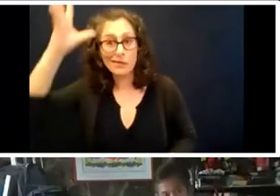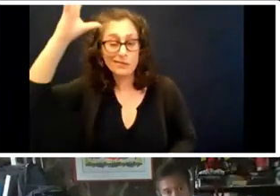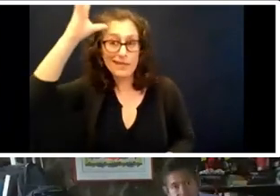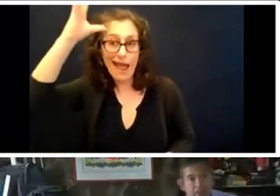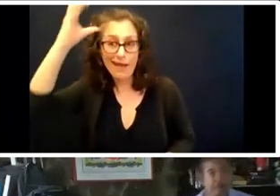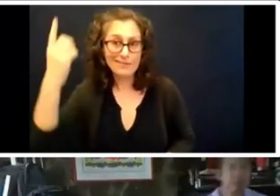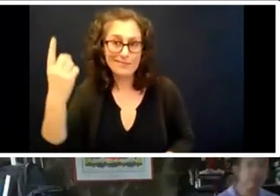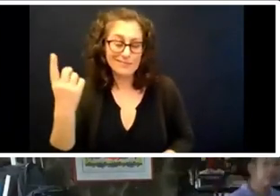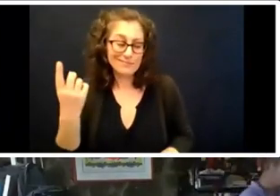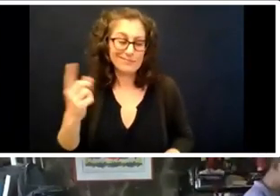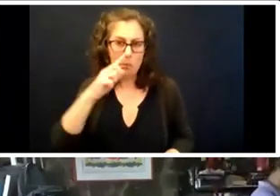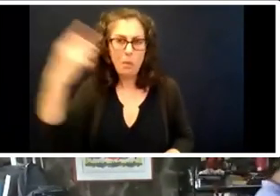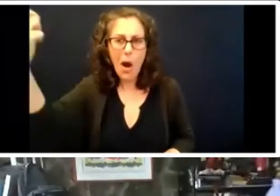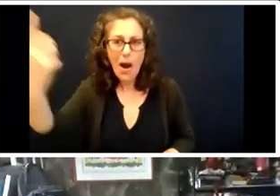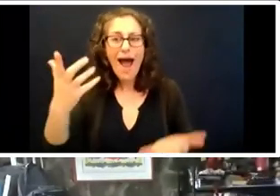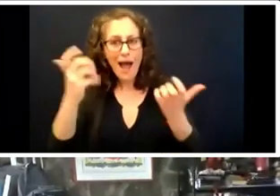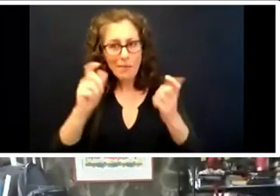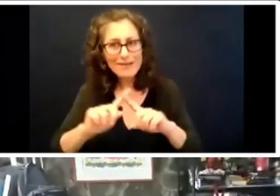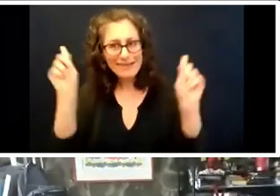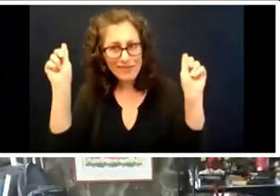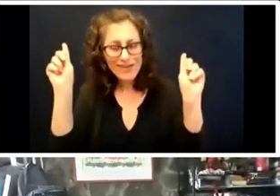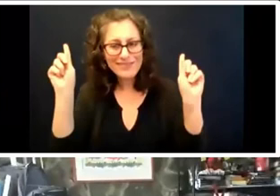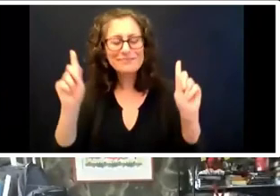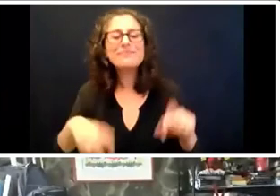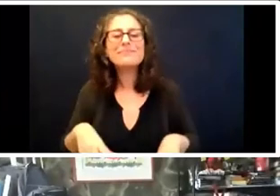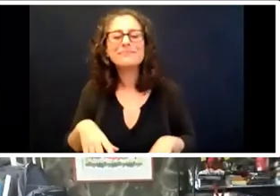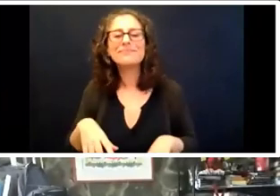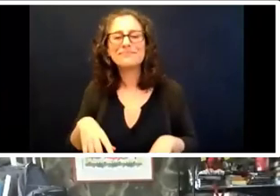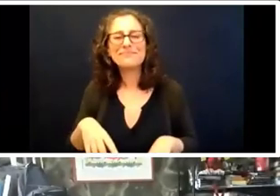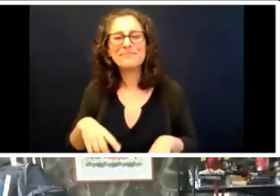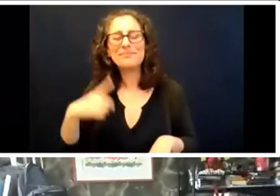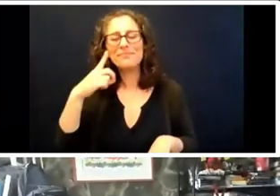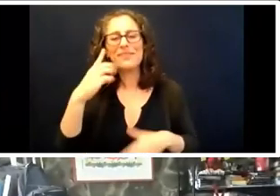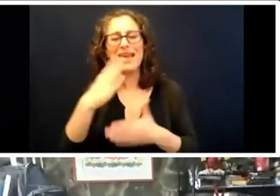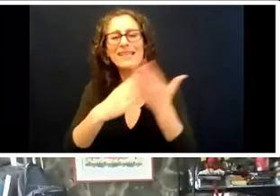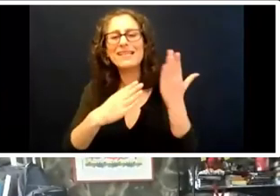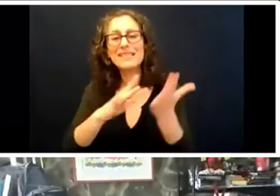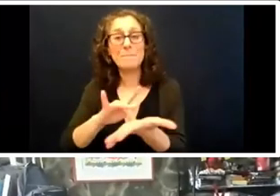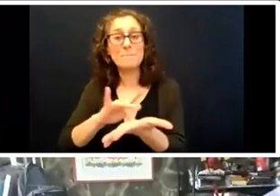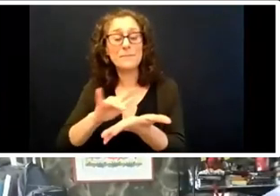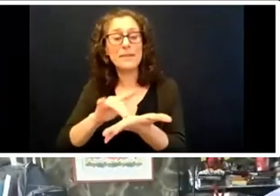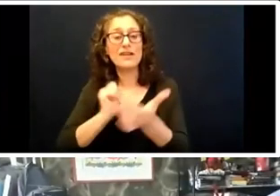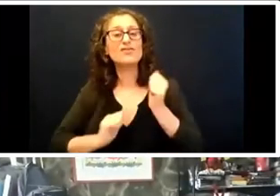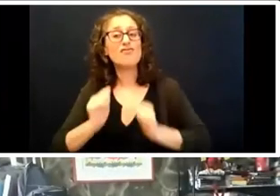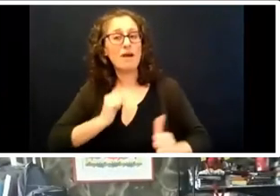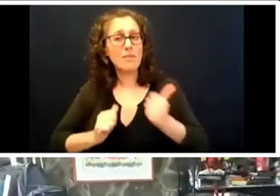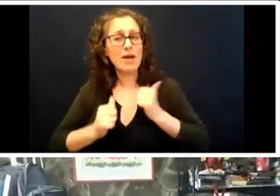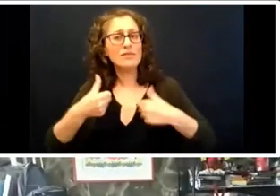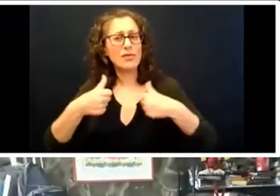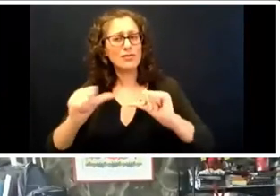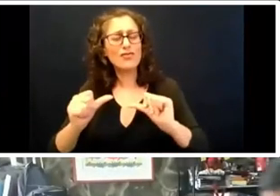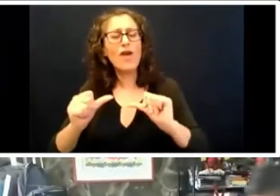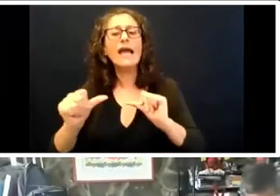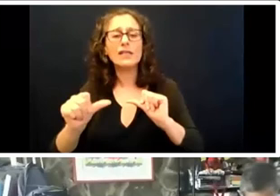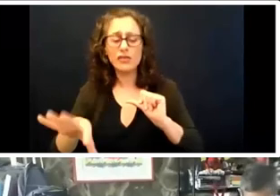see something different. And I think like some of these medical dramas are starting to cast more diversely, which is